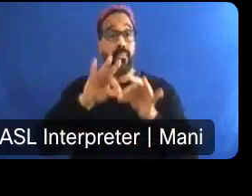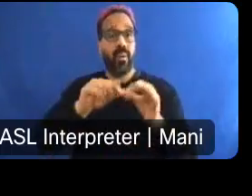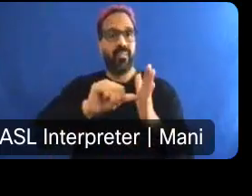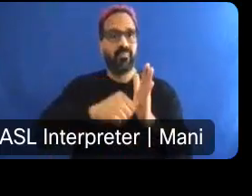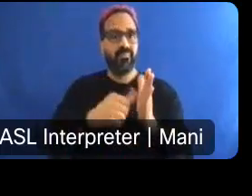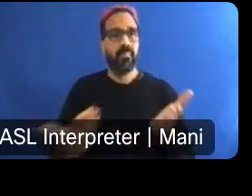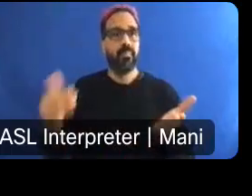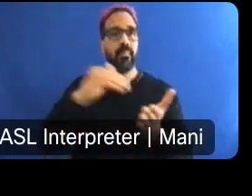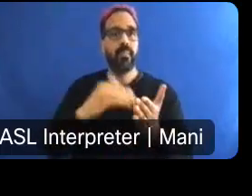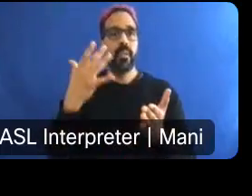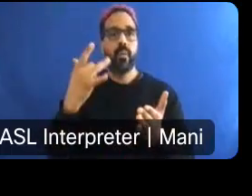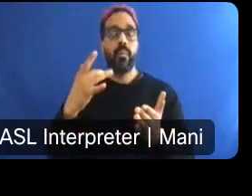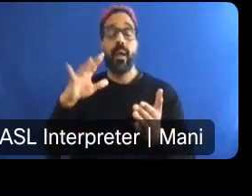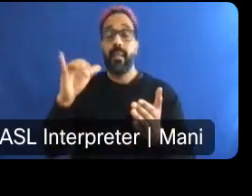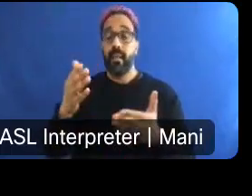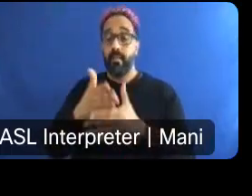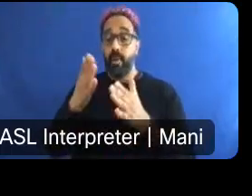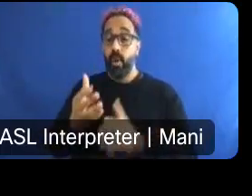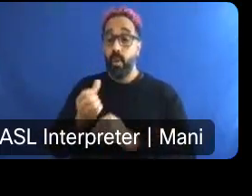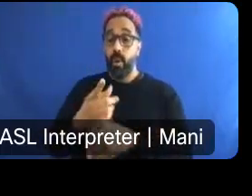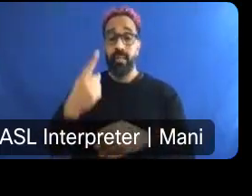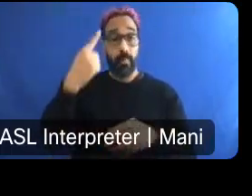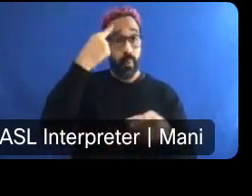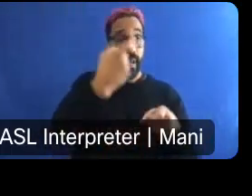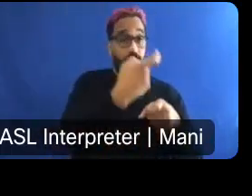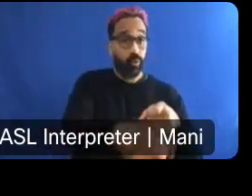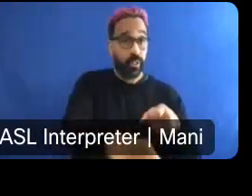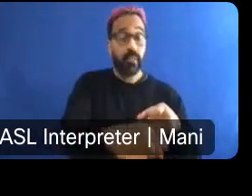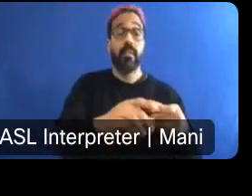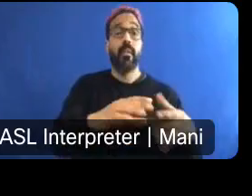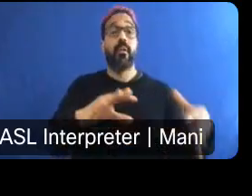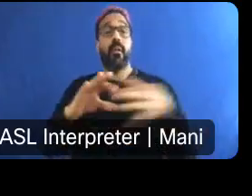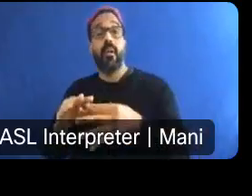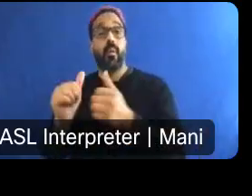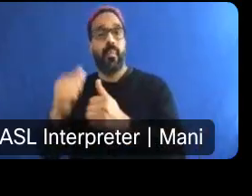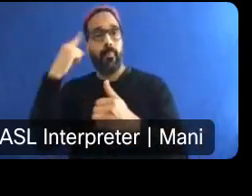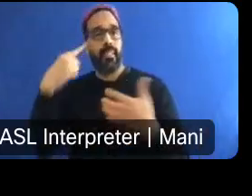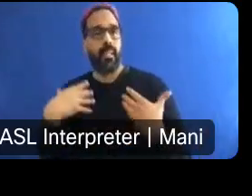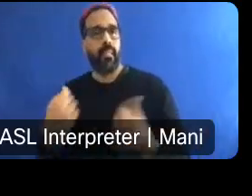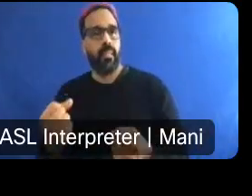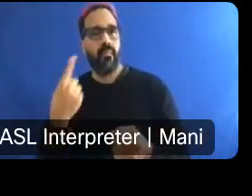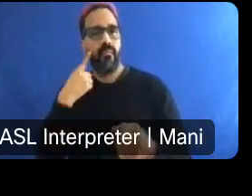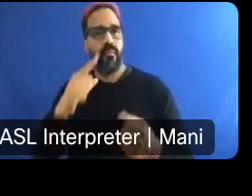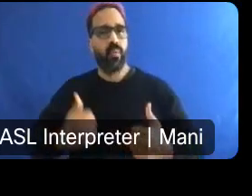between partner-inflicted brain injuries and mental health experiences among survivors.